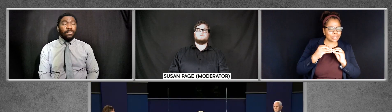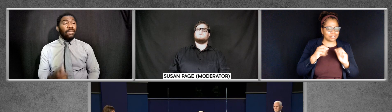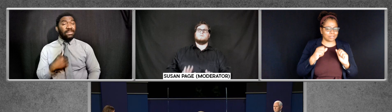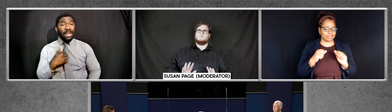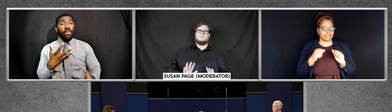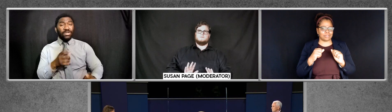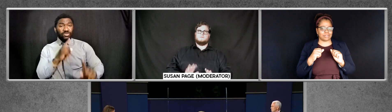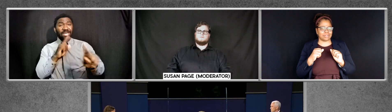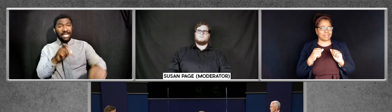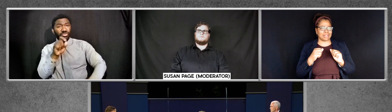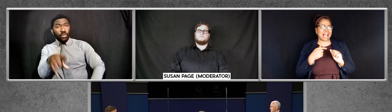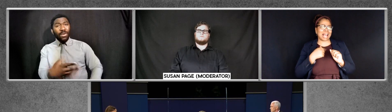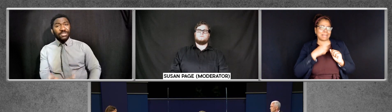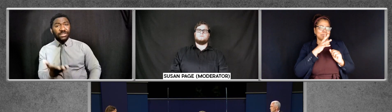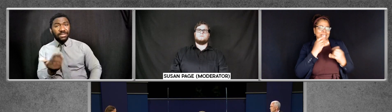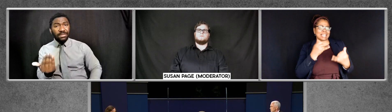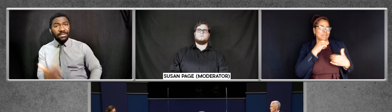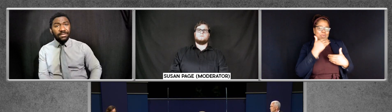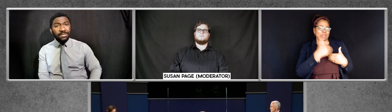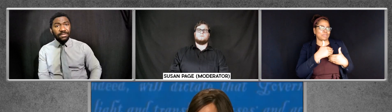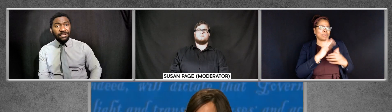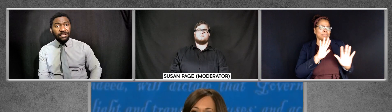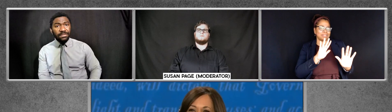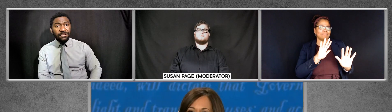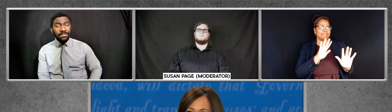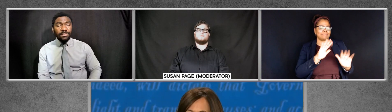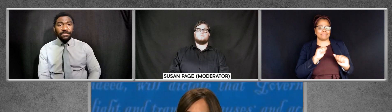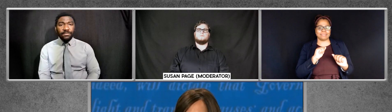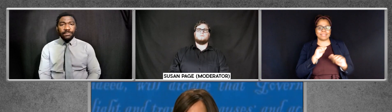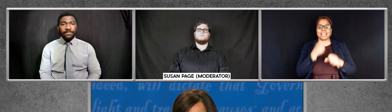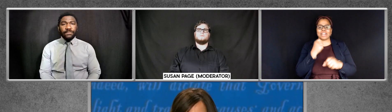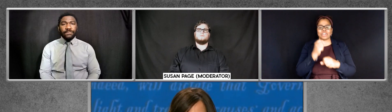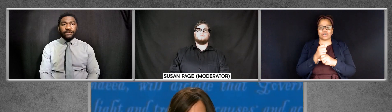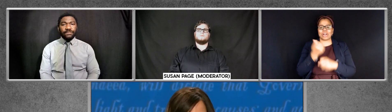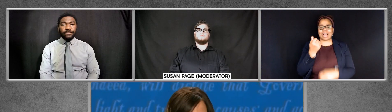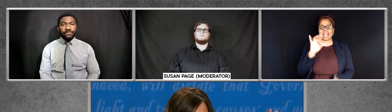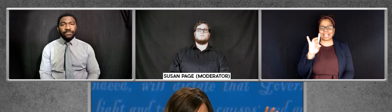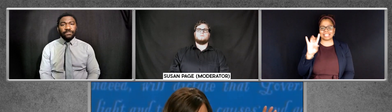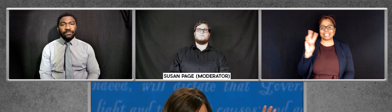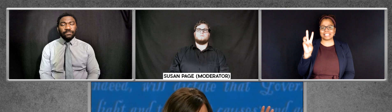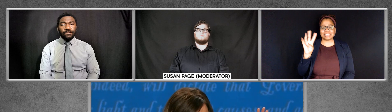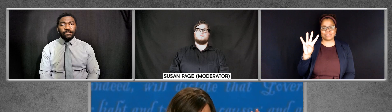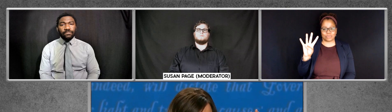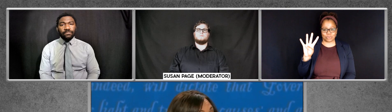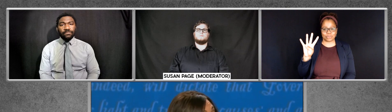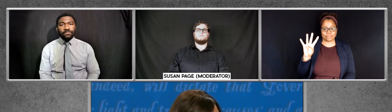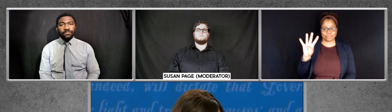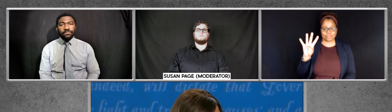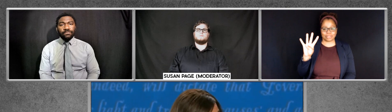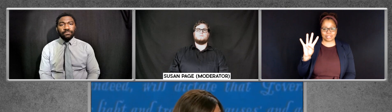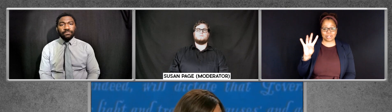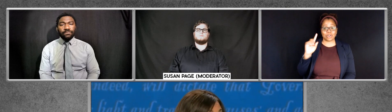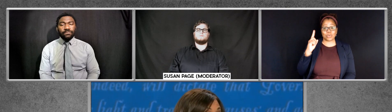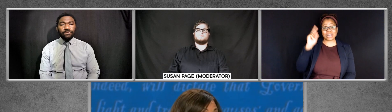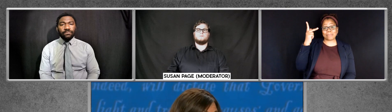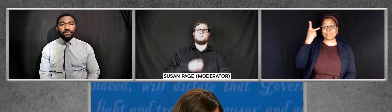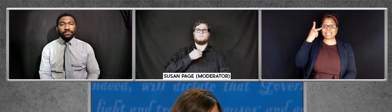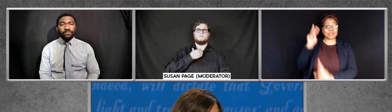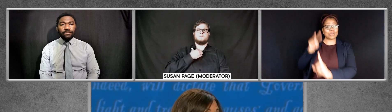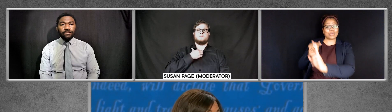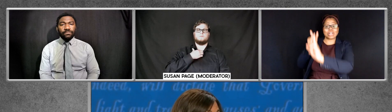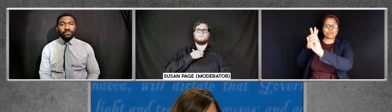speaking. very I'm fast. speaking. Okay. In 1864, one of the, I think, political heroes, certainly of